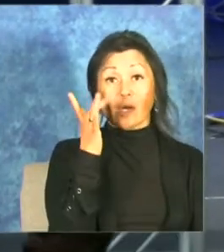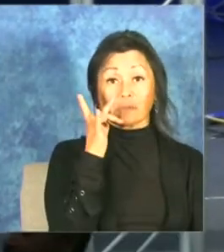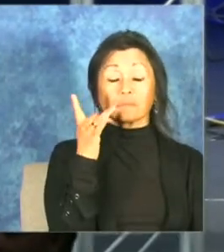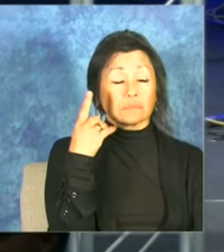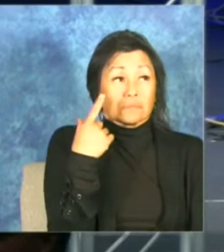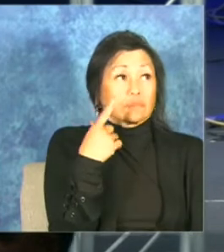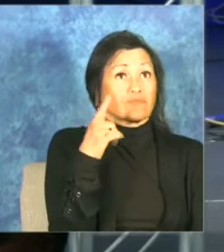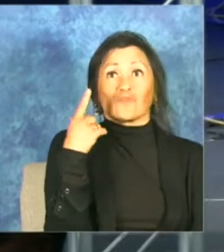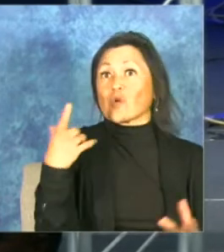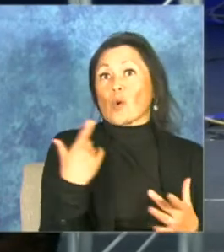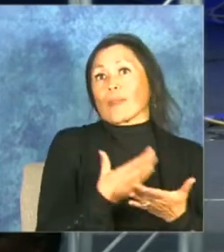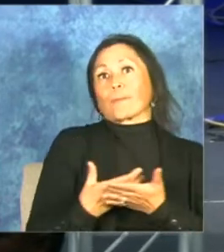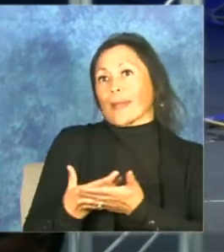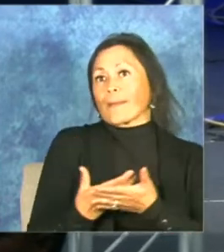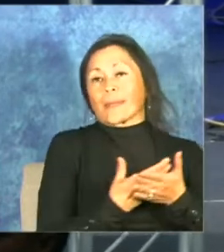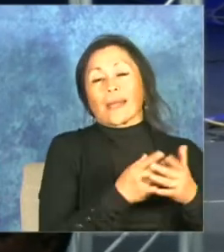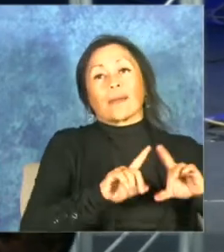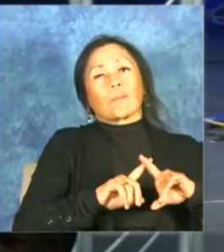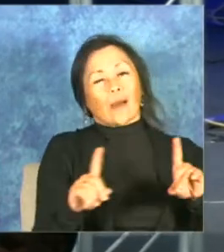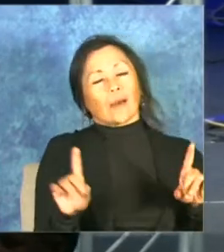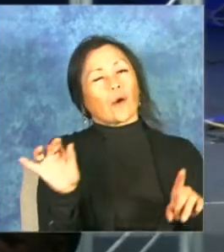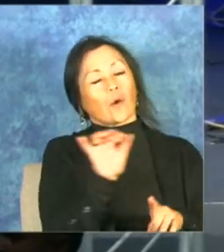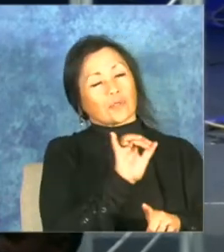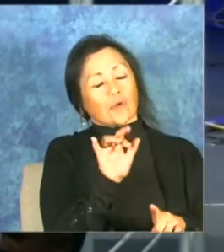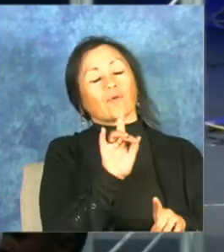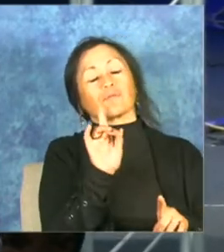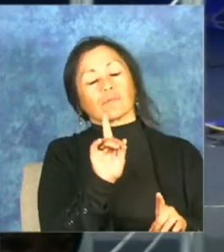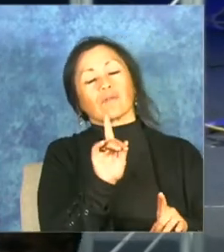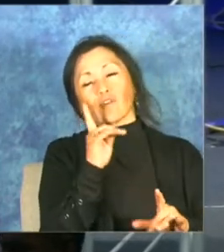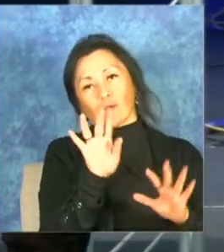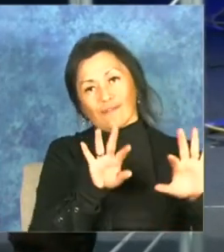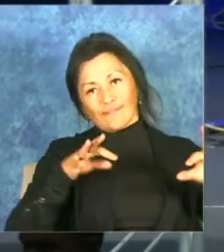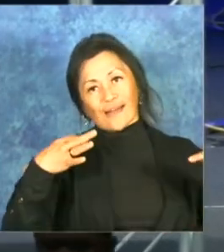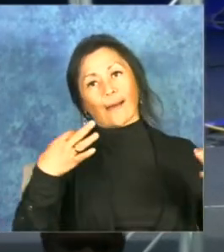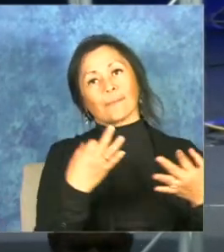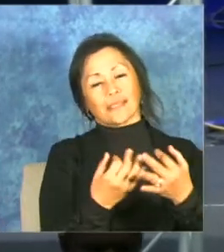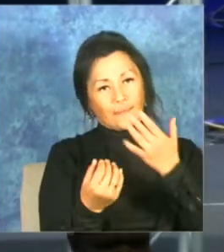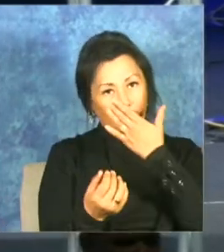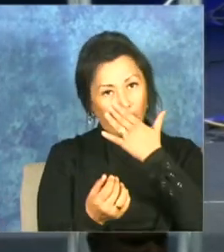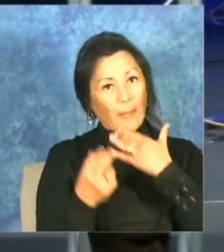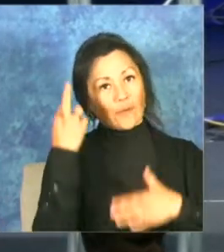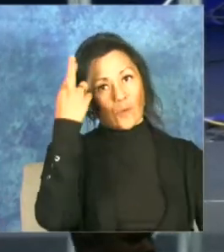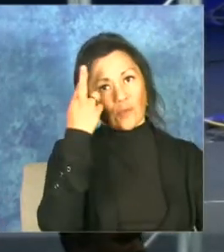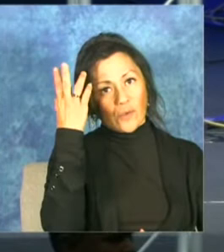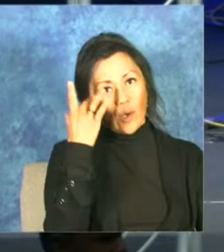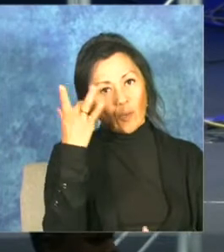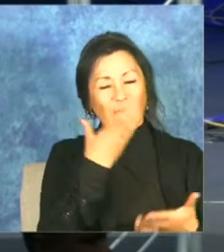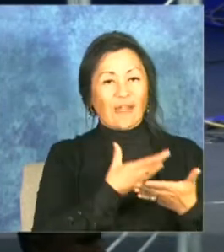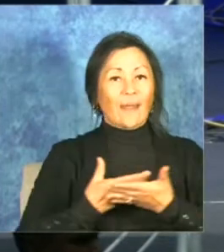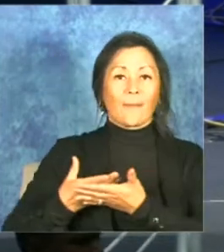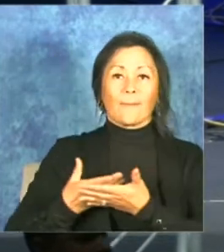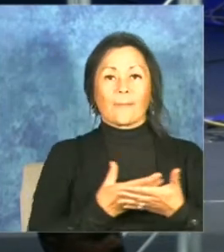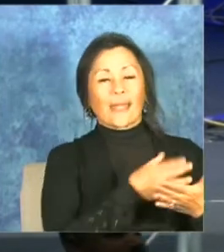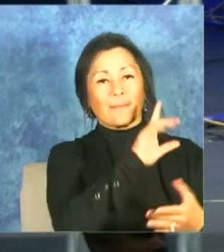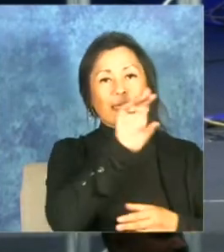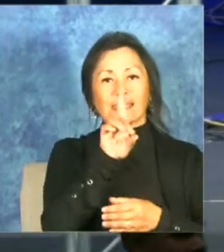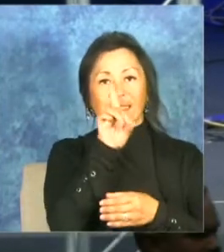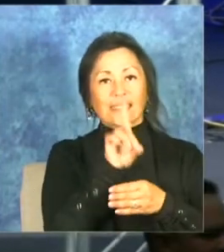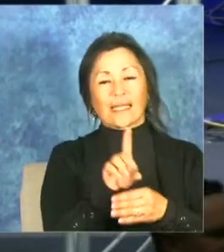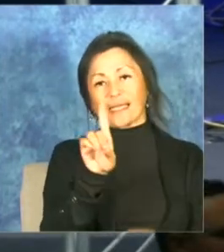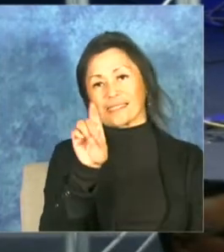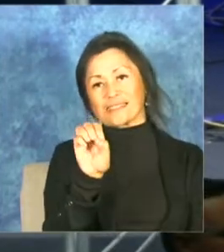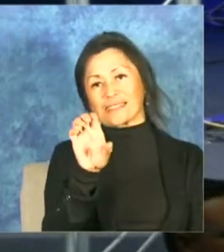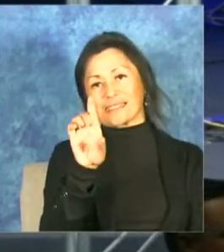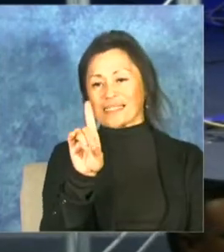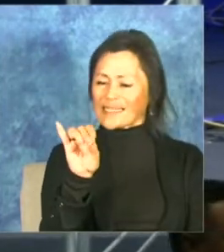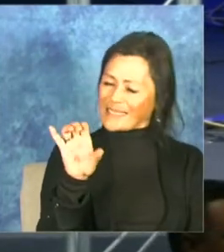for the baby, but it is very much for the family. It's the reason why we do baby dedication. It's meant to be something